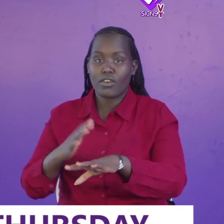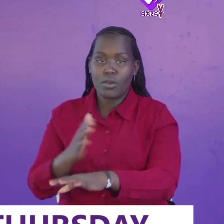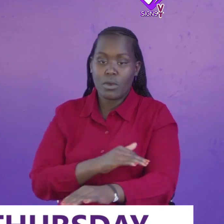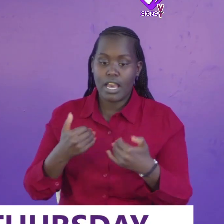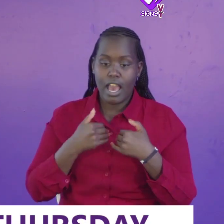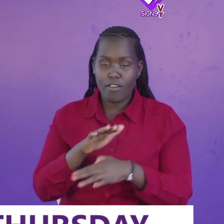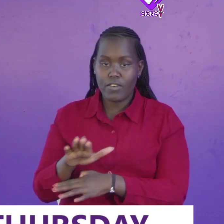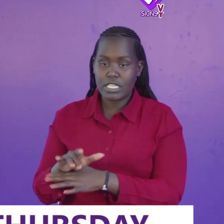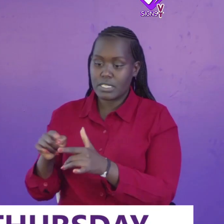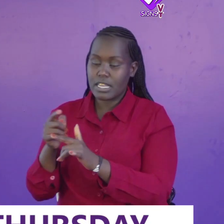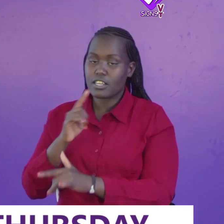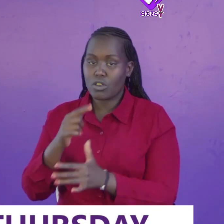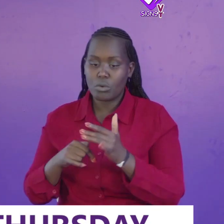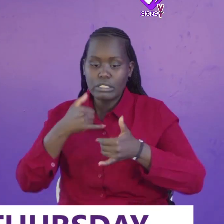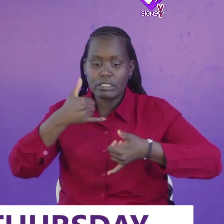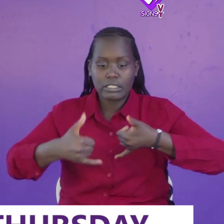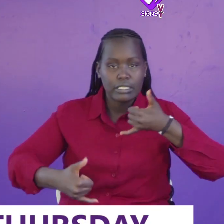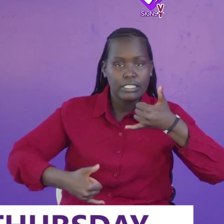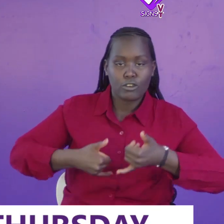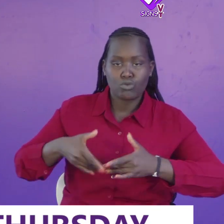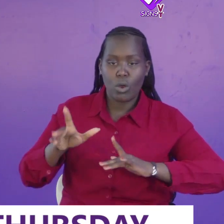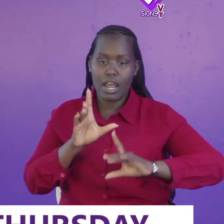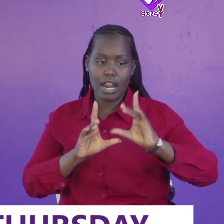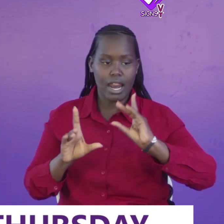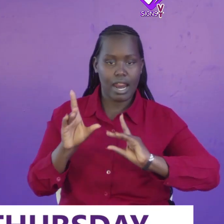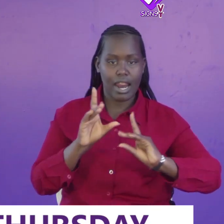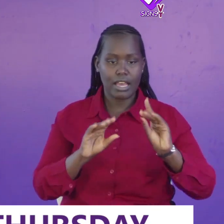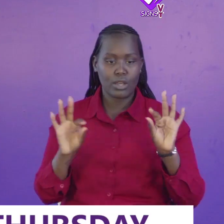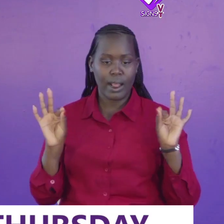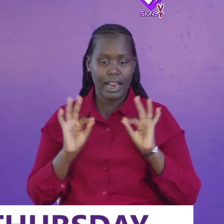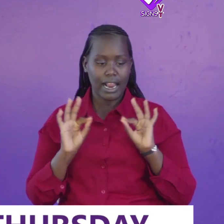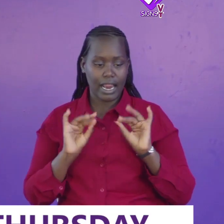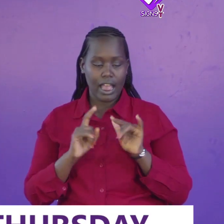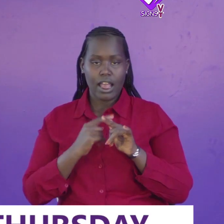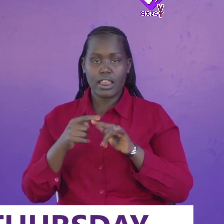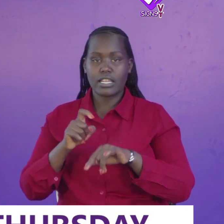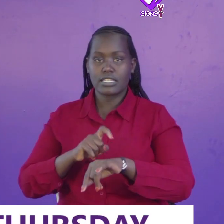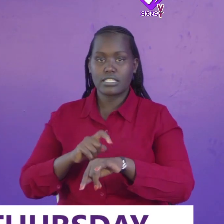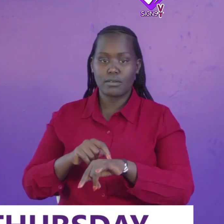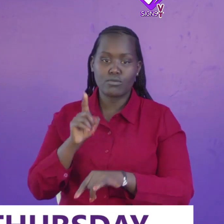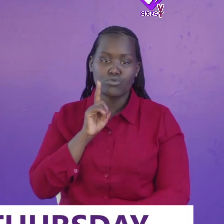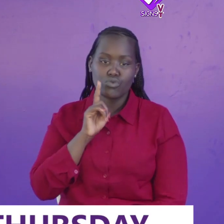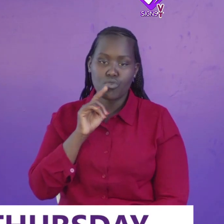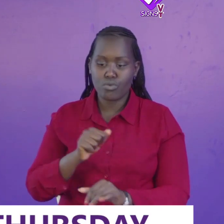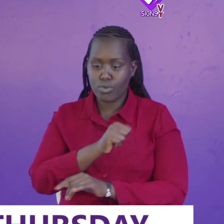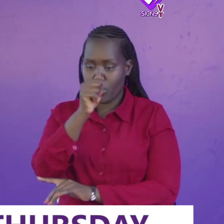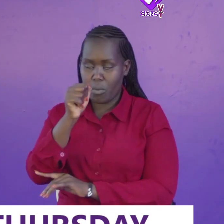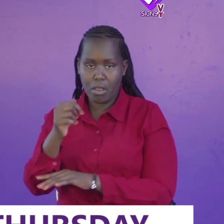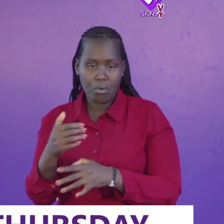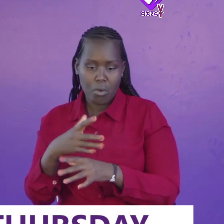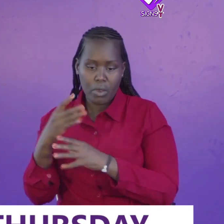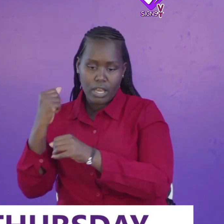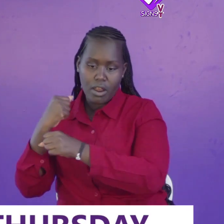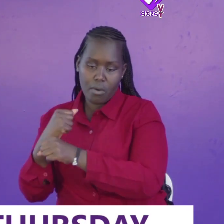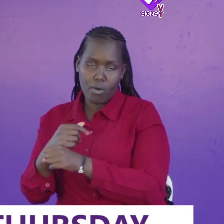space. Make sure you enjoy zile moves zako daily. Ndio kesho as you wake up going to work unakuwa on a hype note. Sitaki